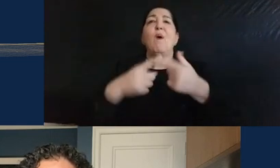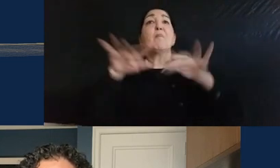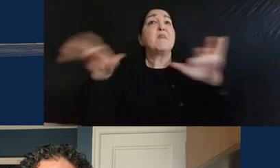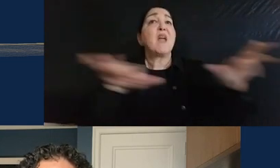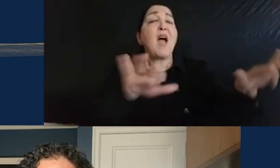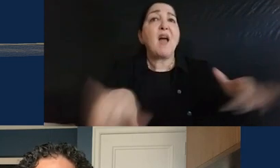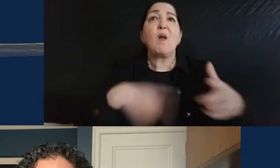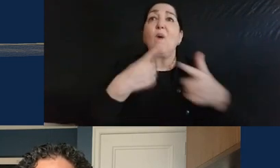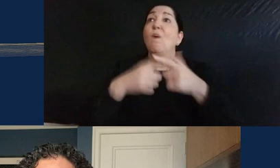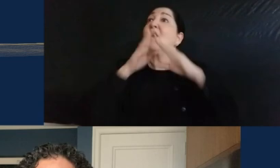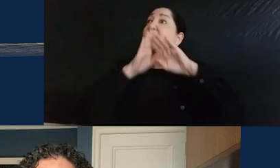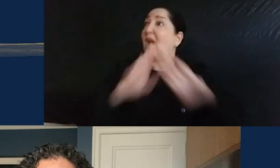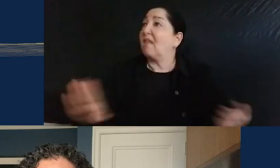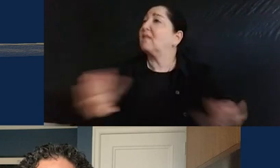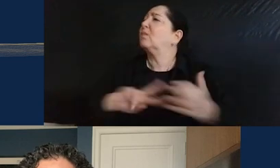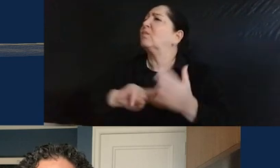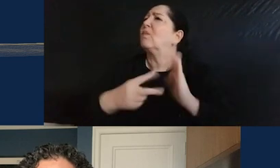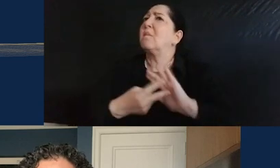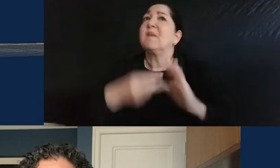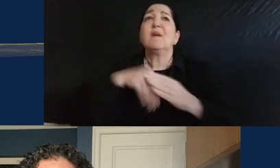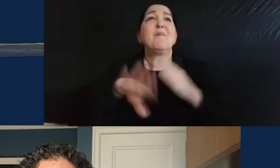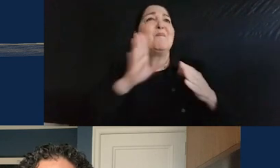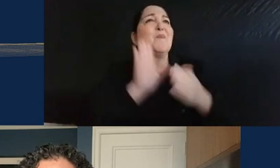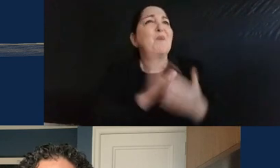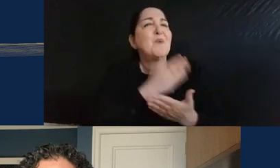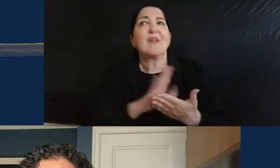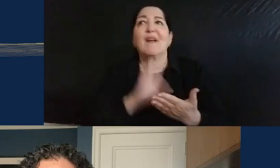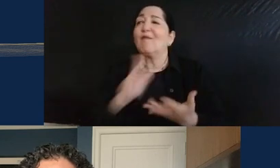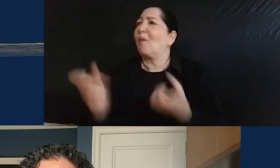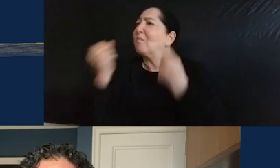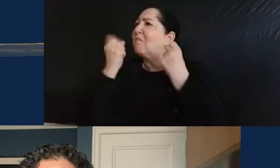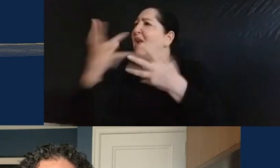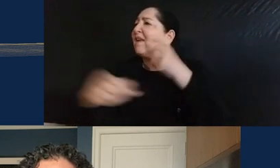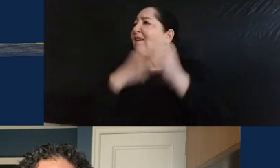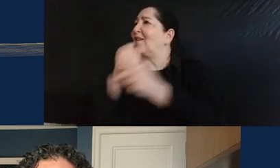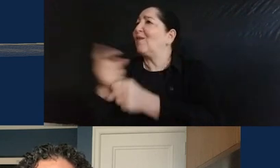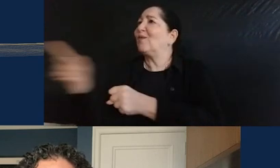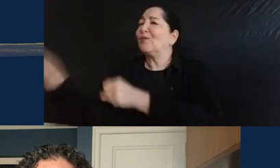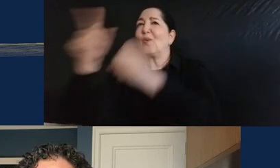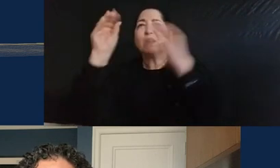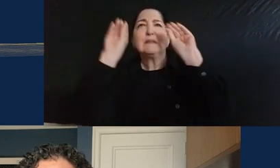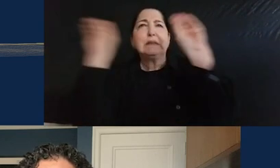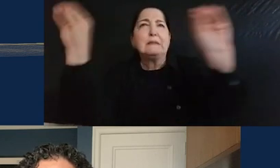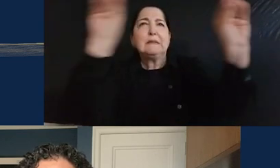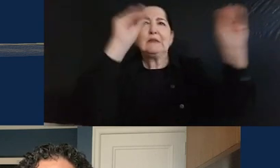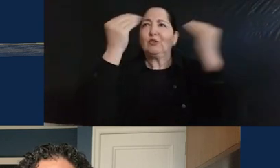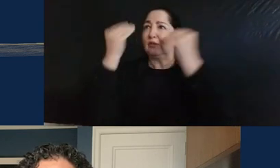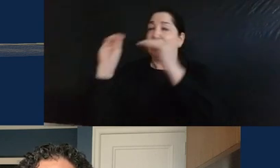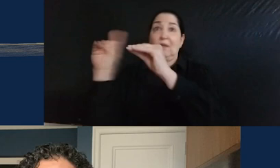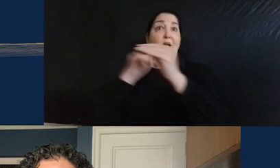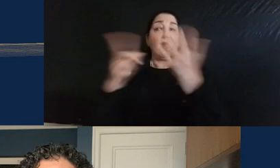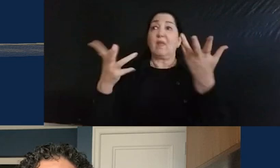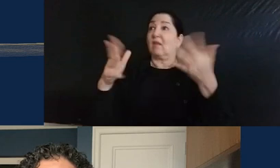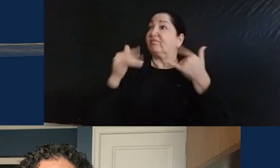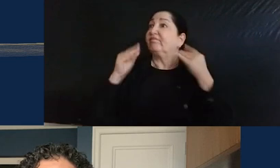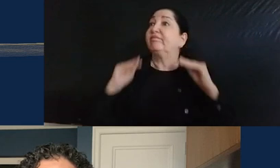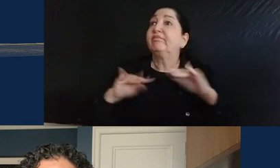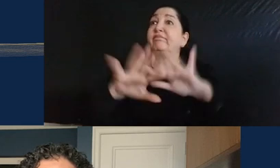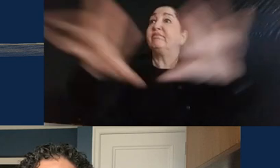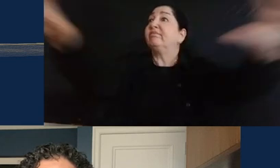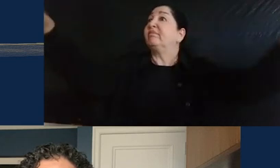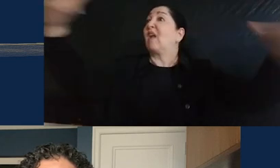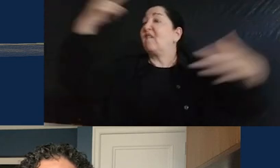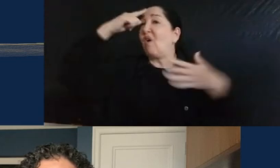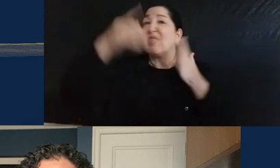works. And so for so many years, you've been the mentor, you've been the teacher in work that has affected thousands of people. And